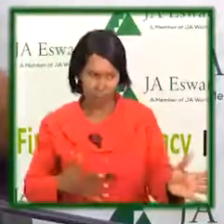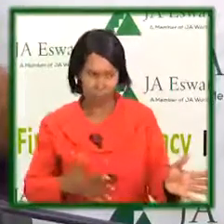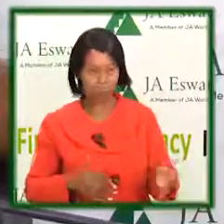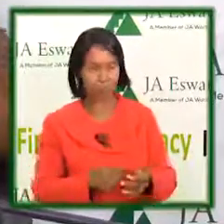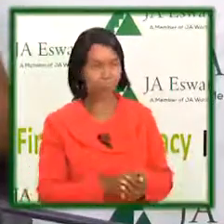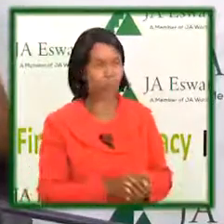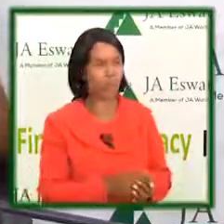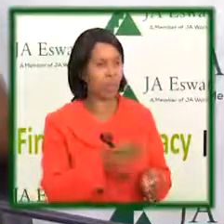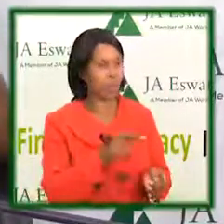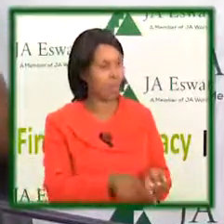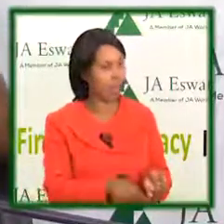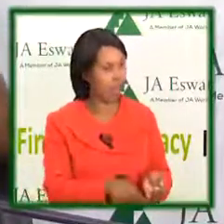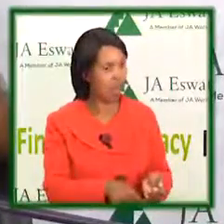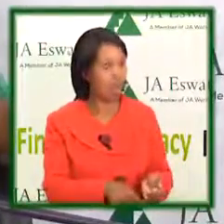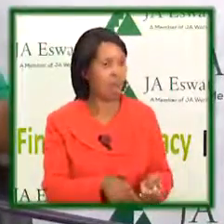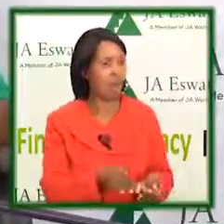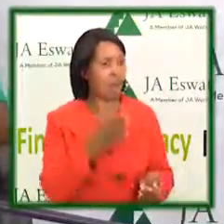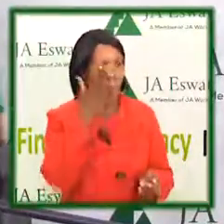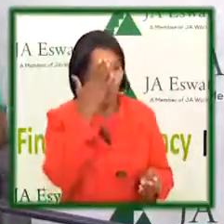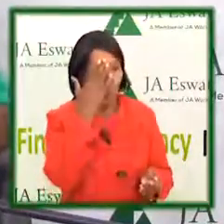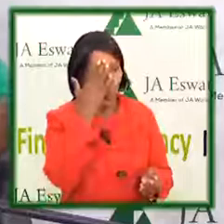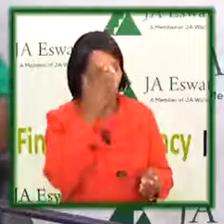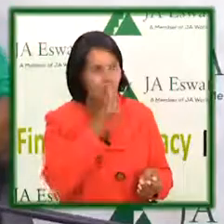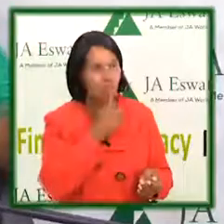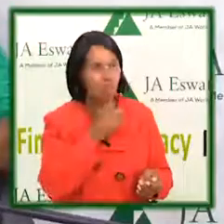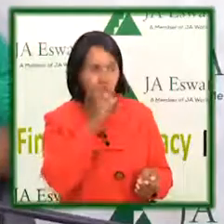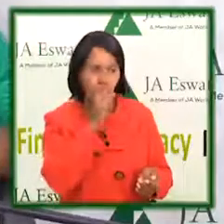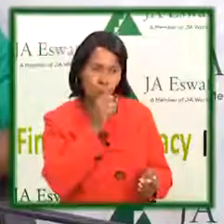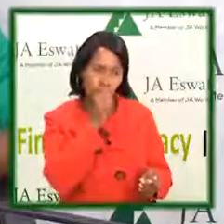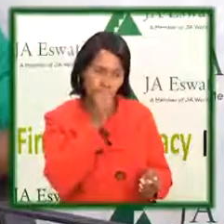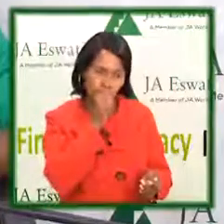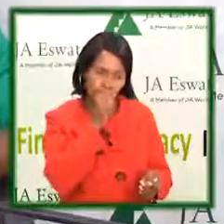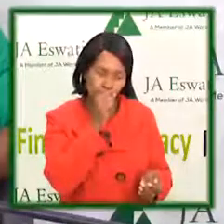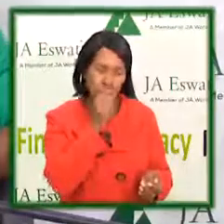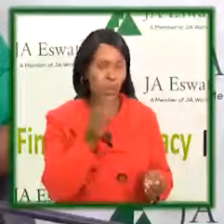has got paraffin and maybe some other ingredients that